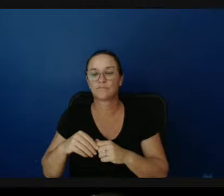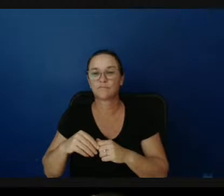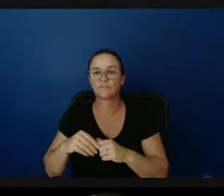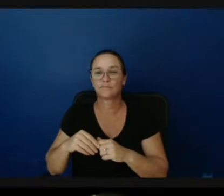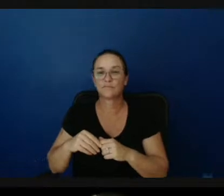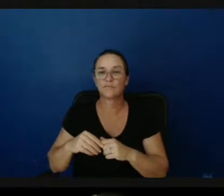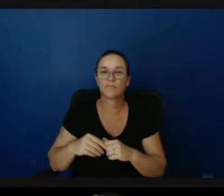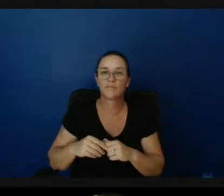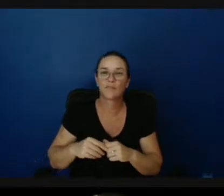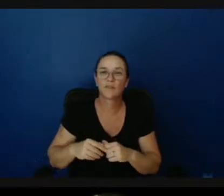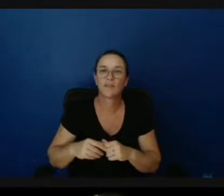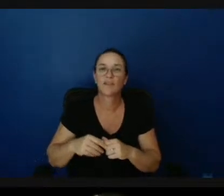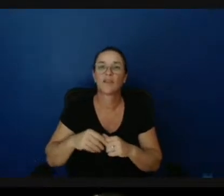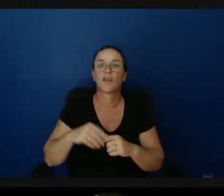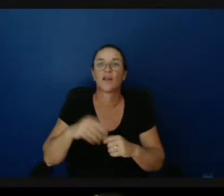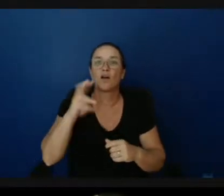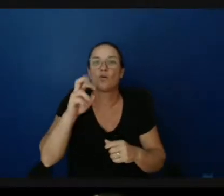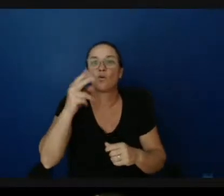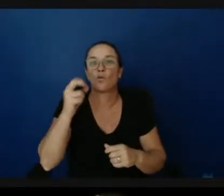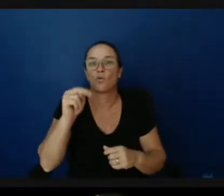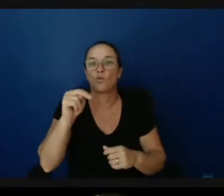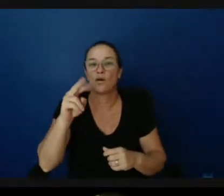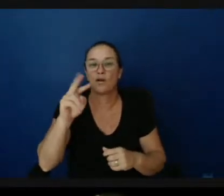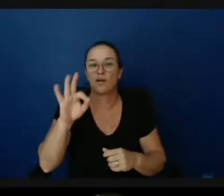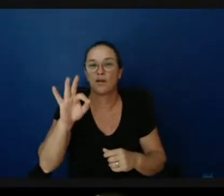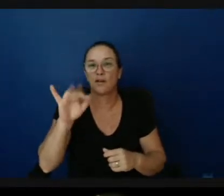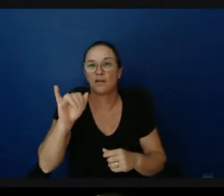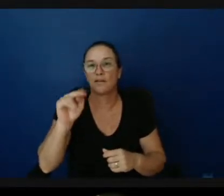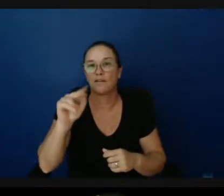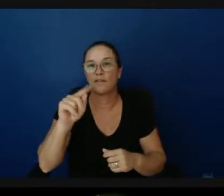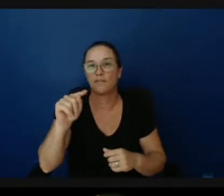Warren Prince comes through again on January 4th.